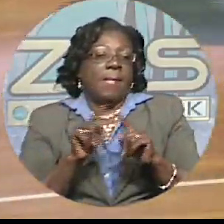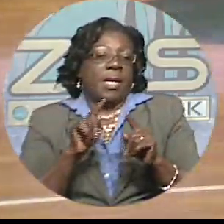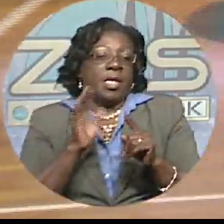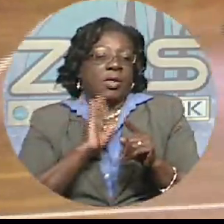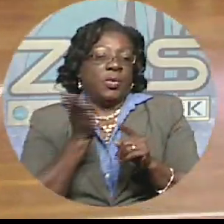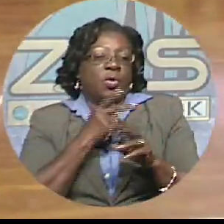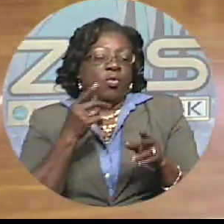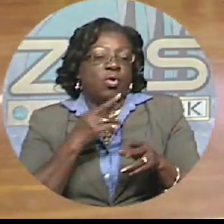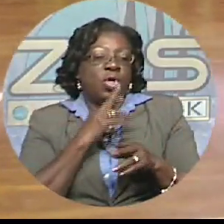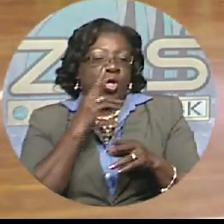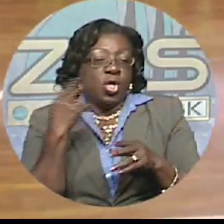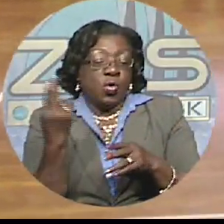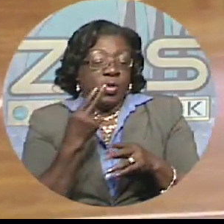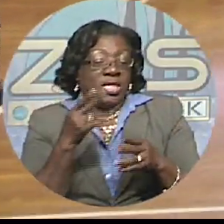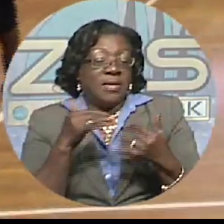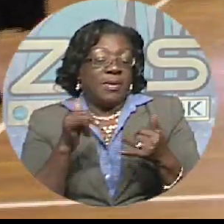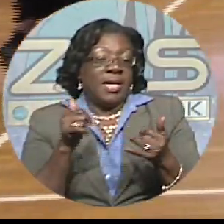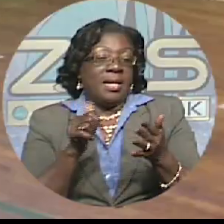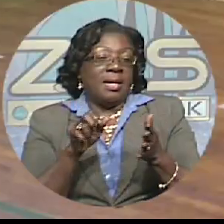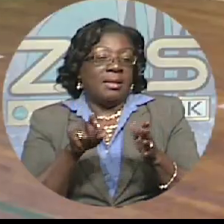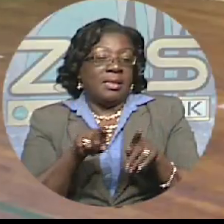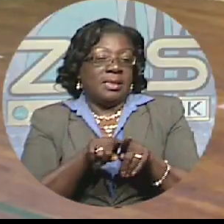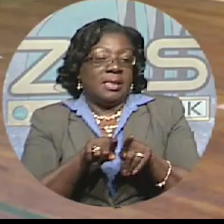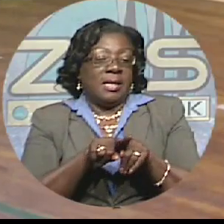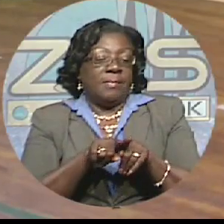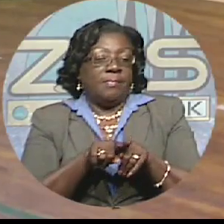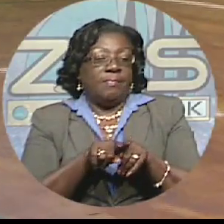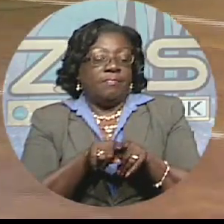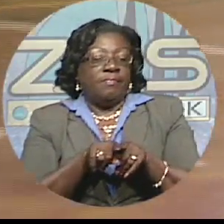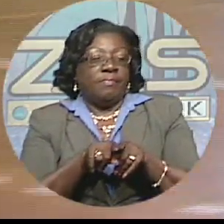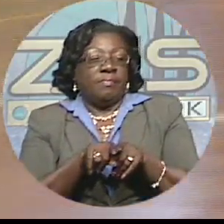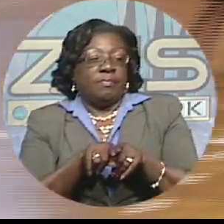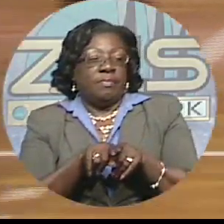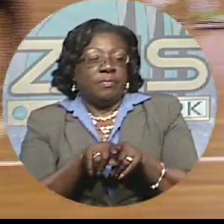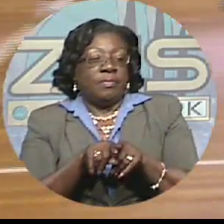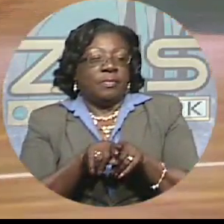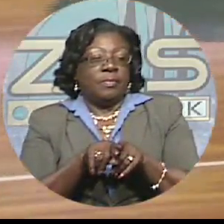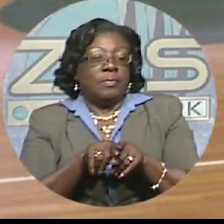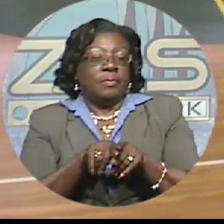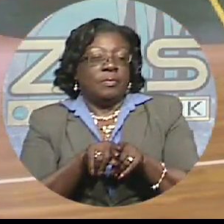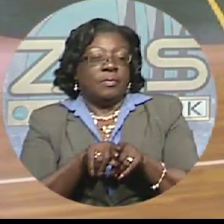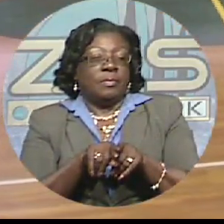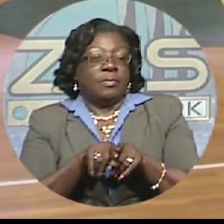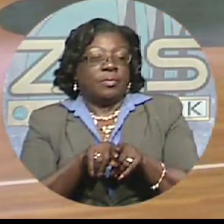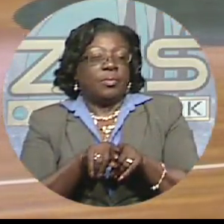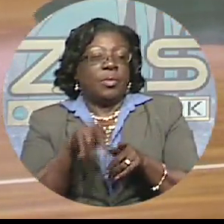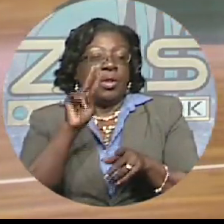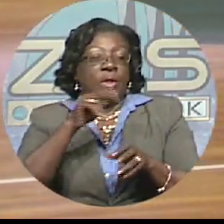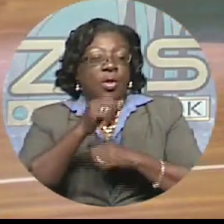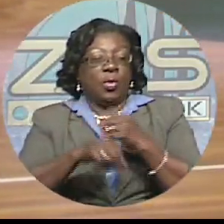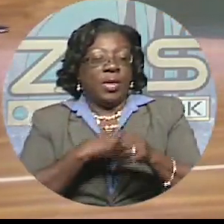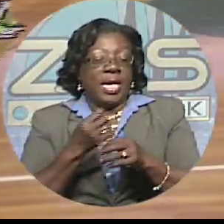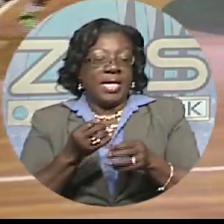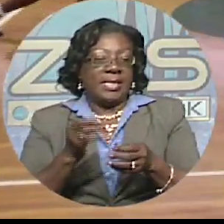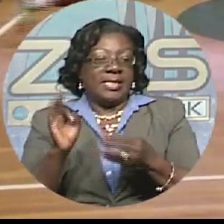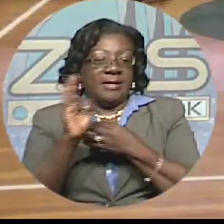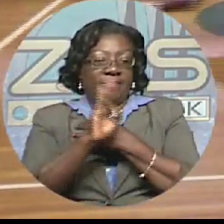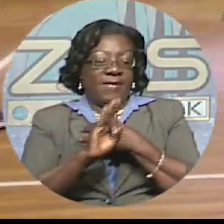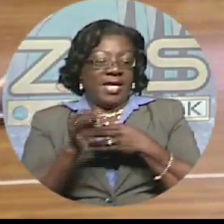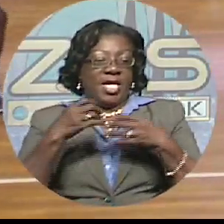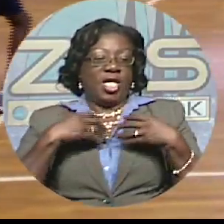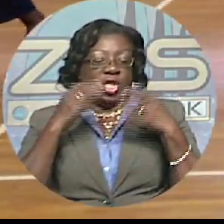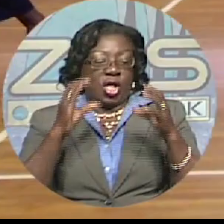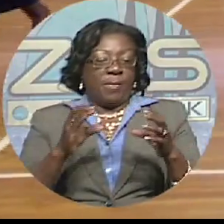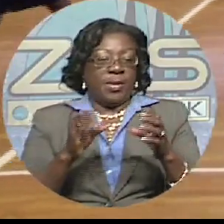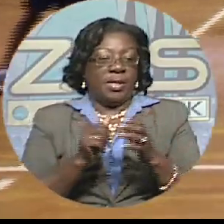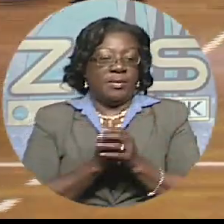us and quality like us, but we run the victory. He's the two-year defending champion, and nobody can beat us. Reporting for